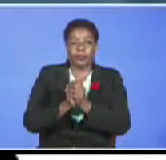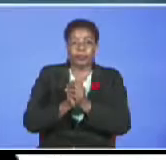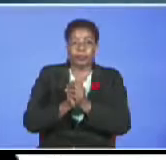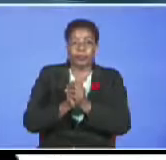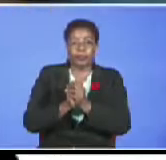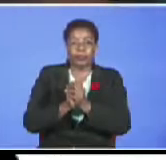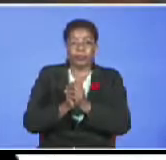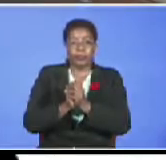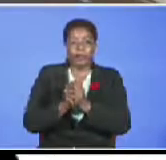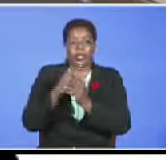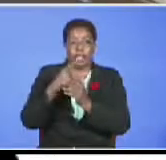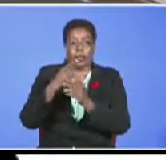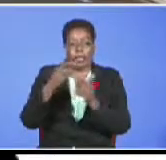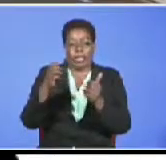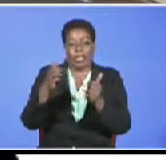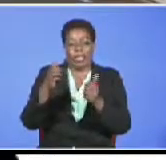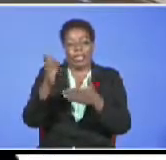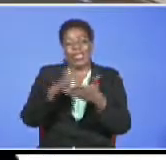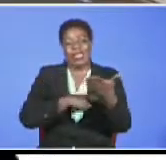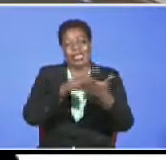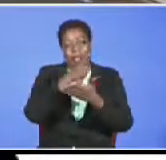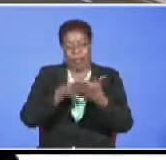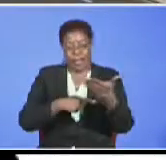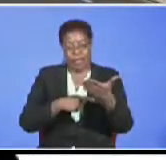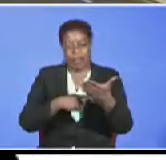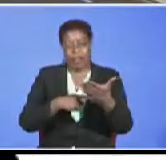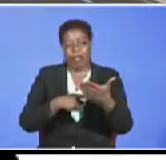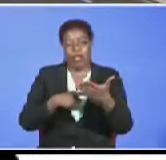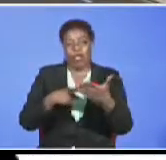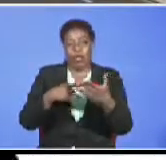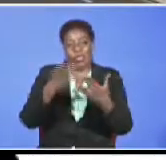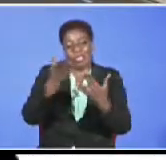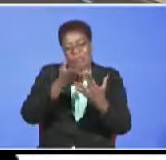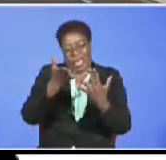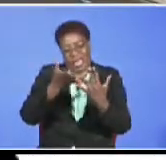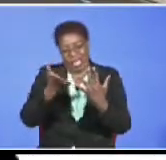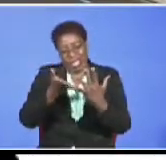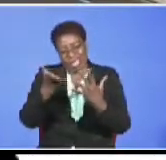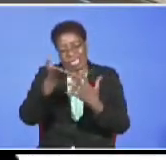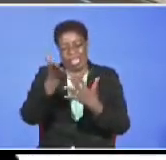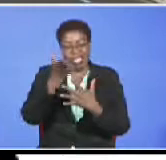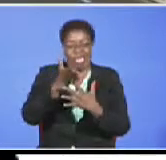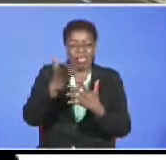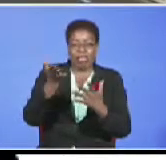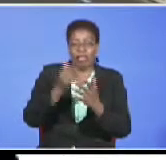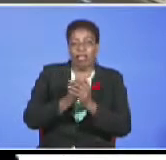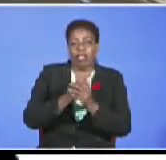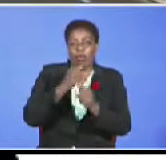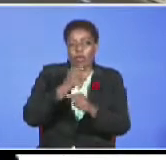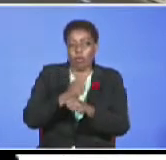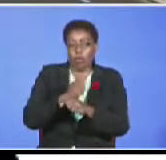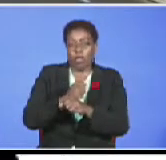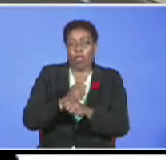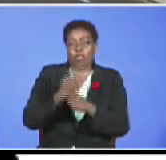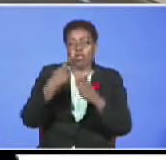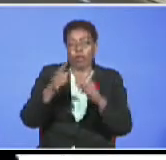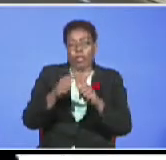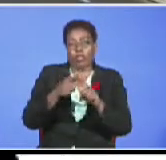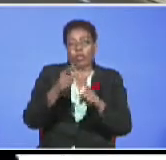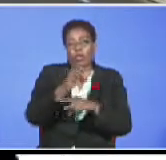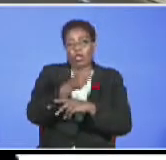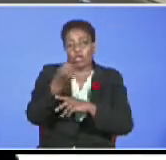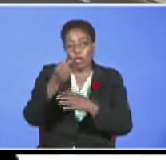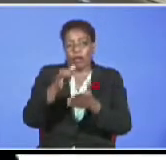To eliminate those gaps, those pesky gaps that the public has been complaining about. So we're working very feverishly to address those and